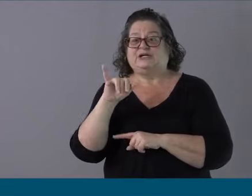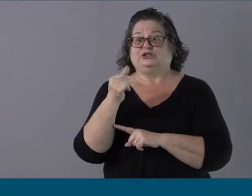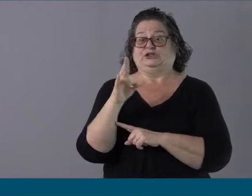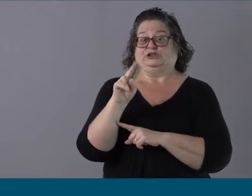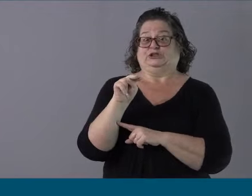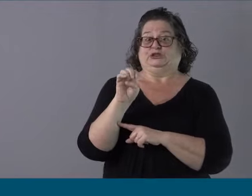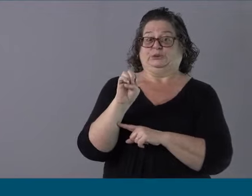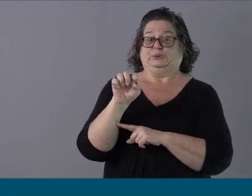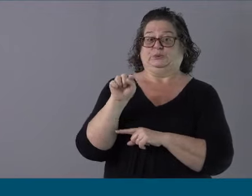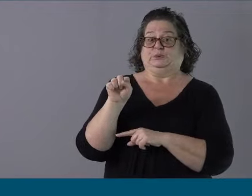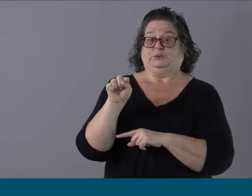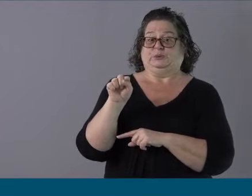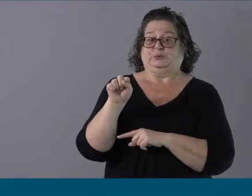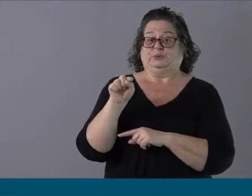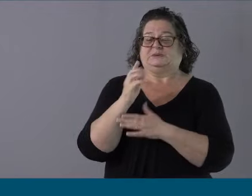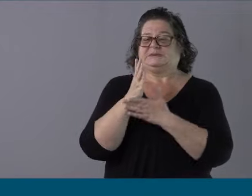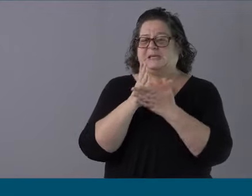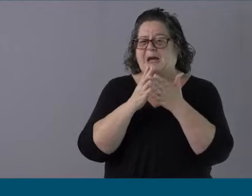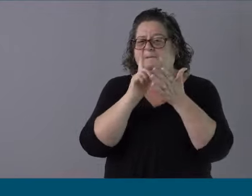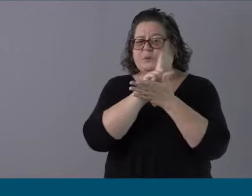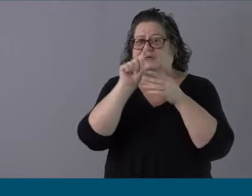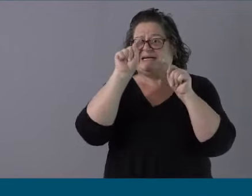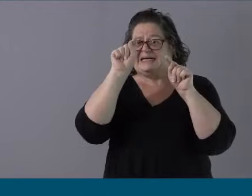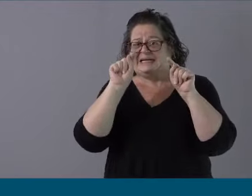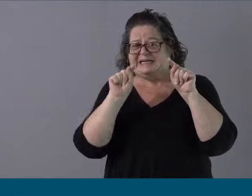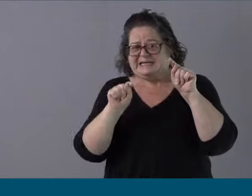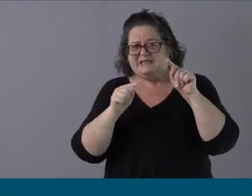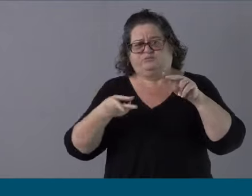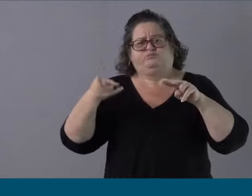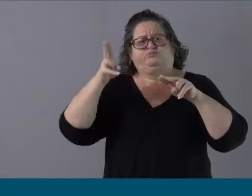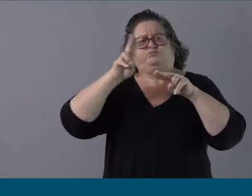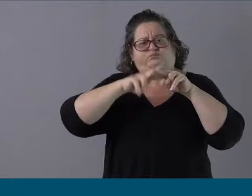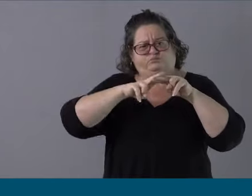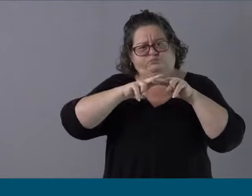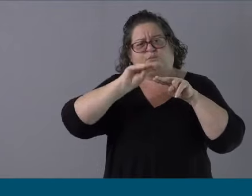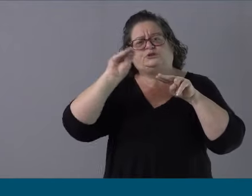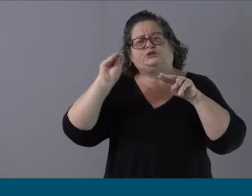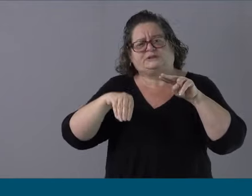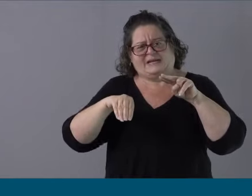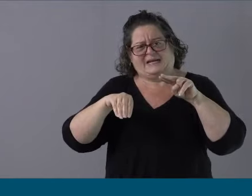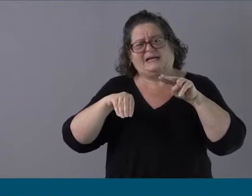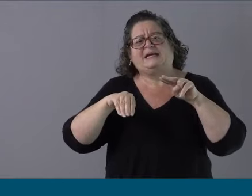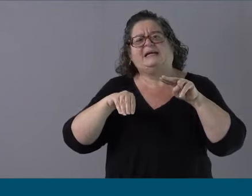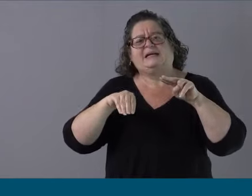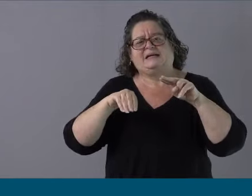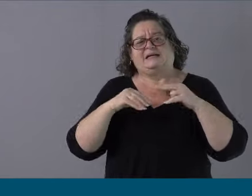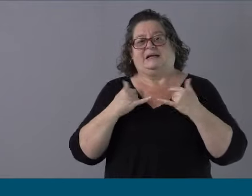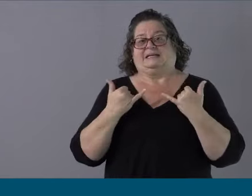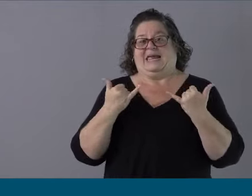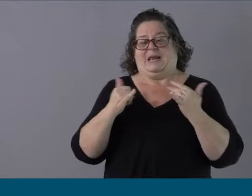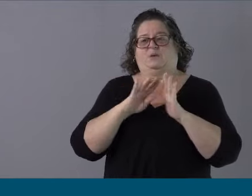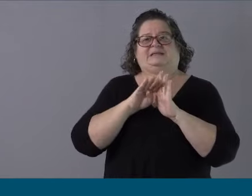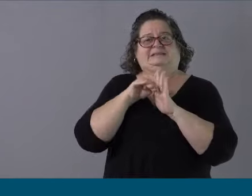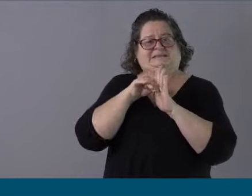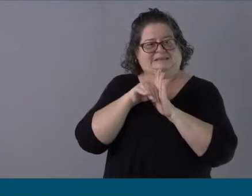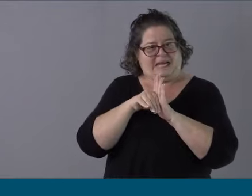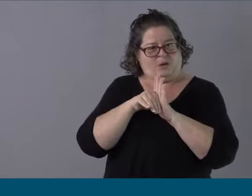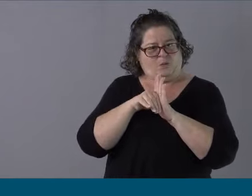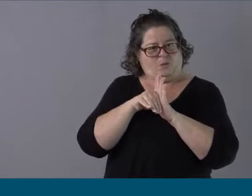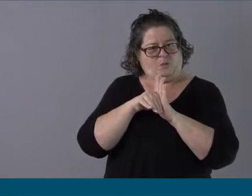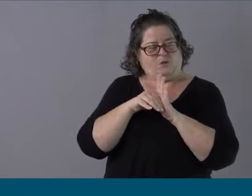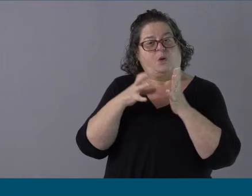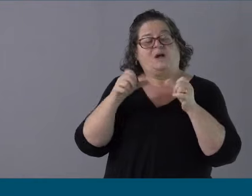was above 20 for several weeks. We now have it trending downward, and we need to continue